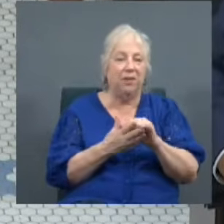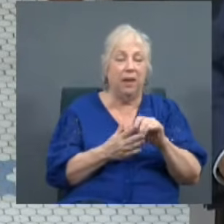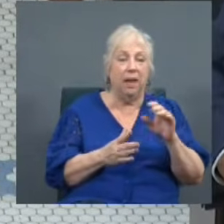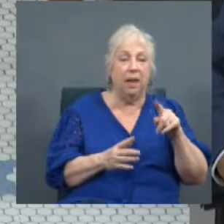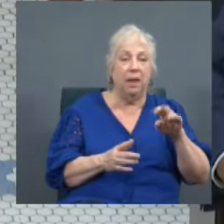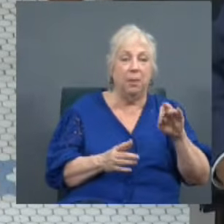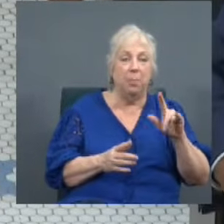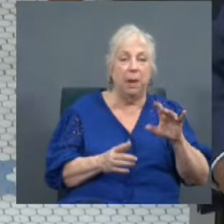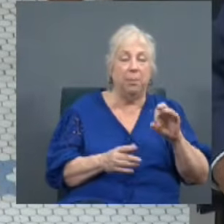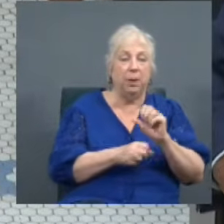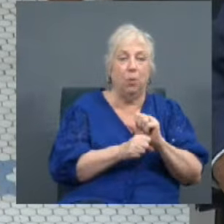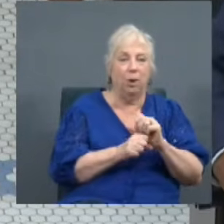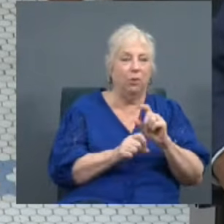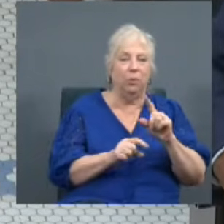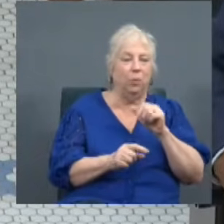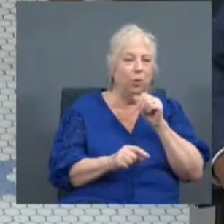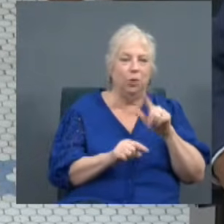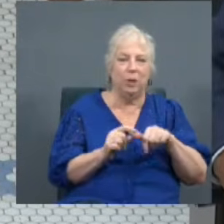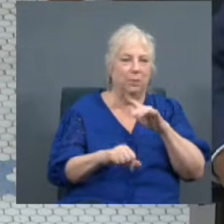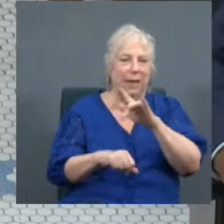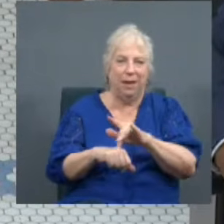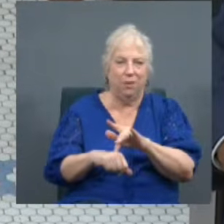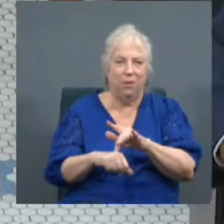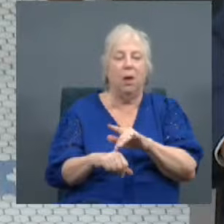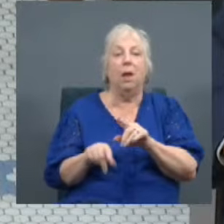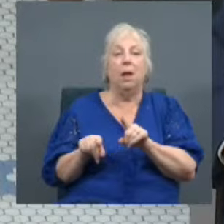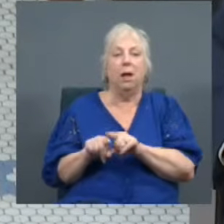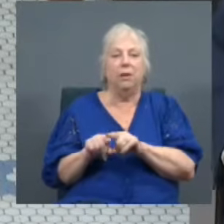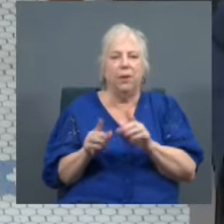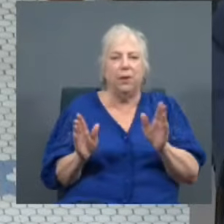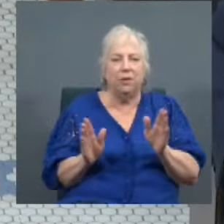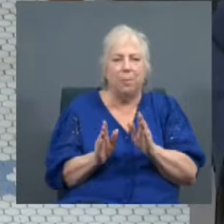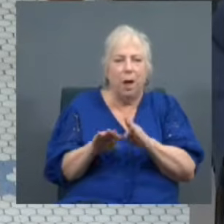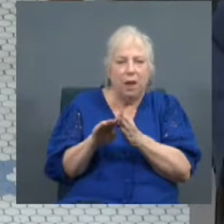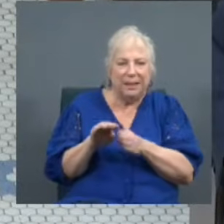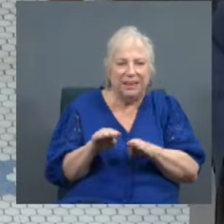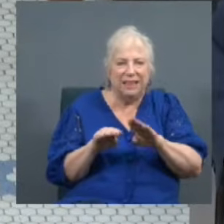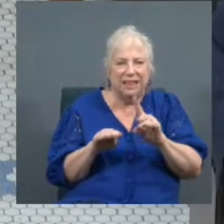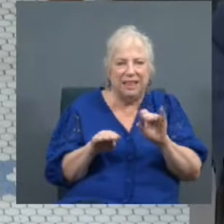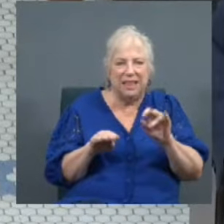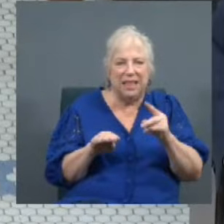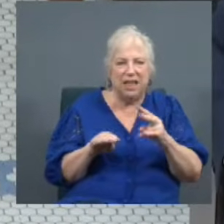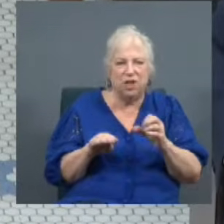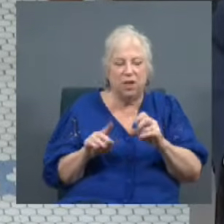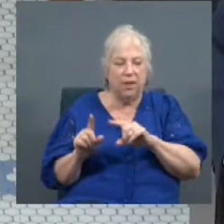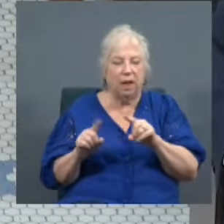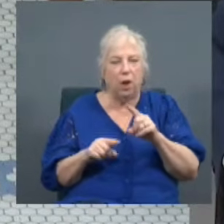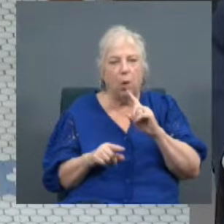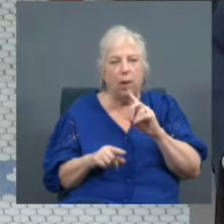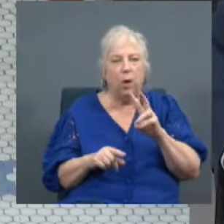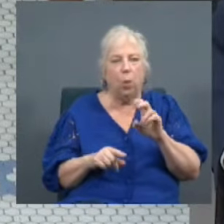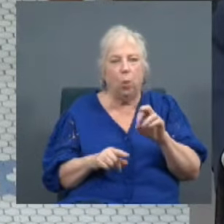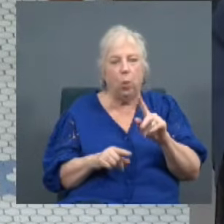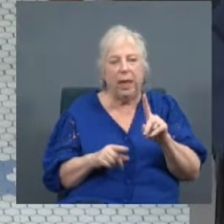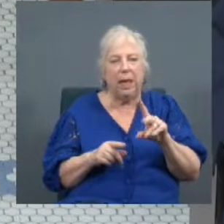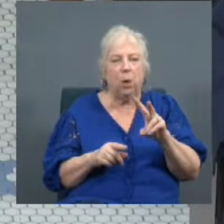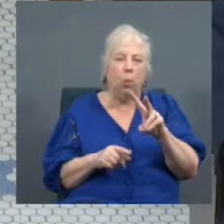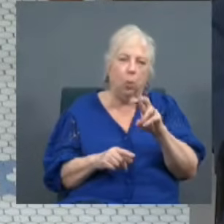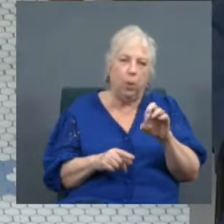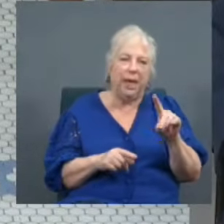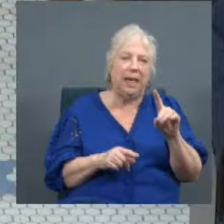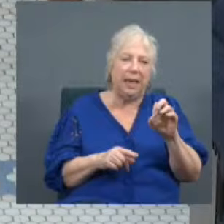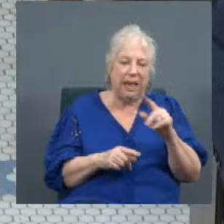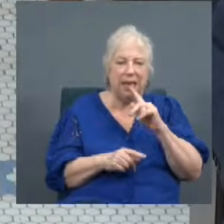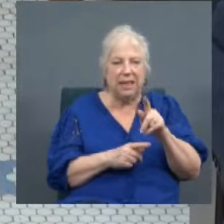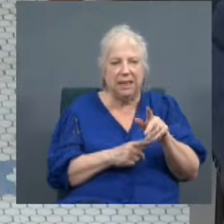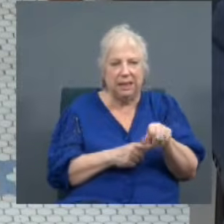up, weed eat. Also, the small ditches for ditch maintenance, they would go out and weed eat those areas. Sometimes we get